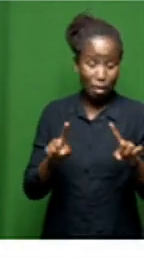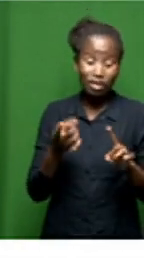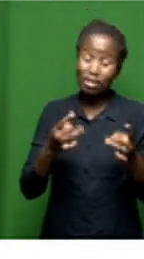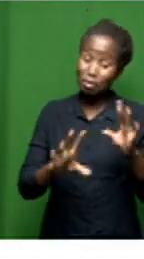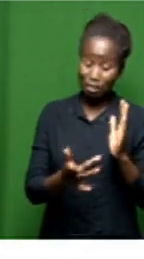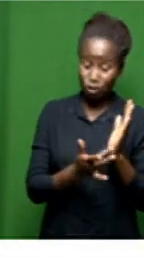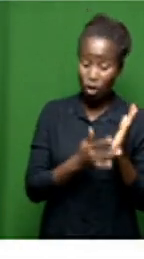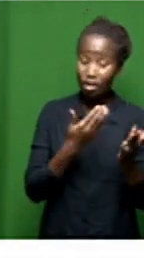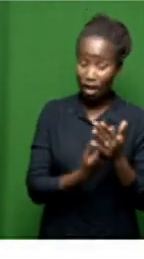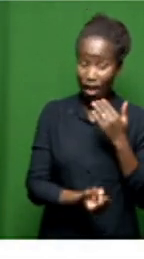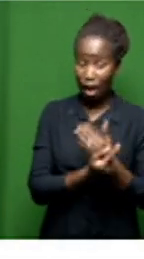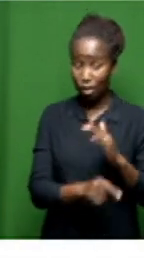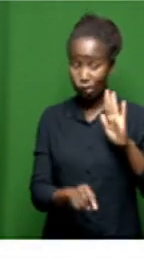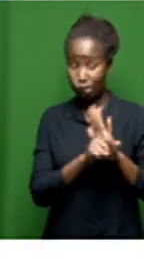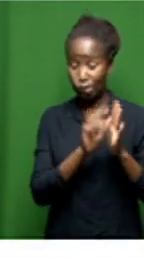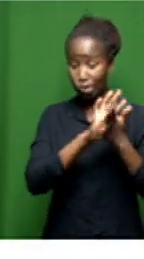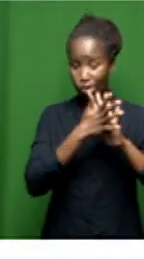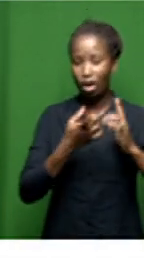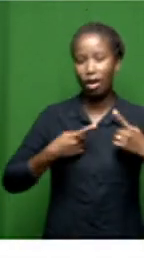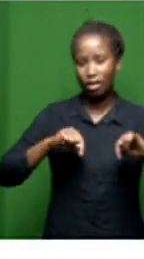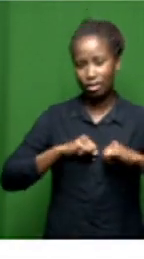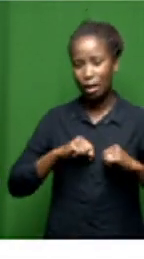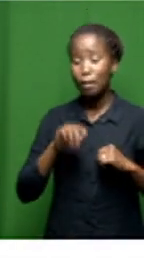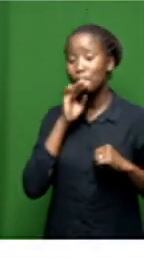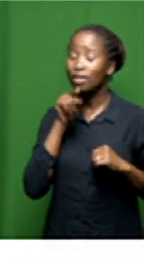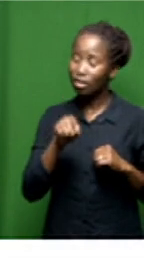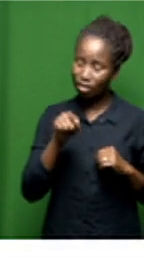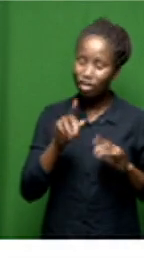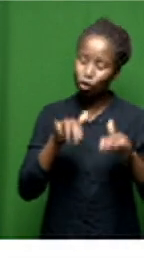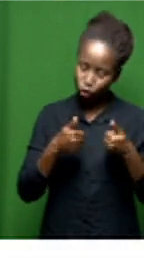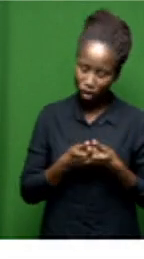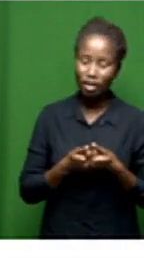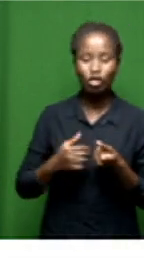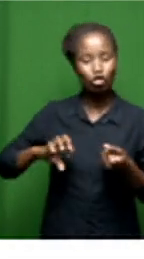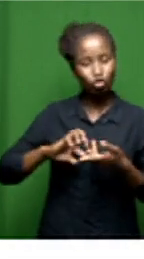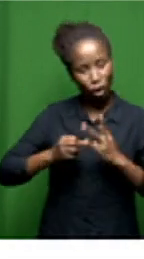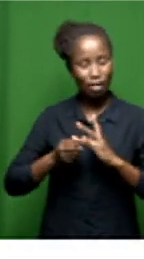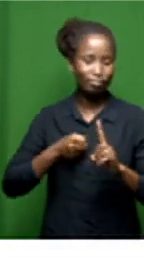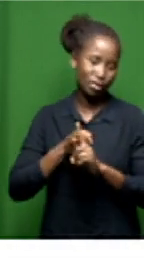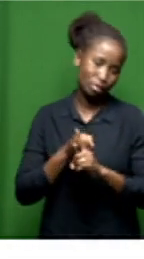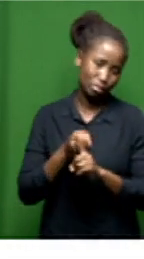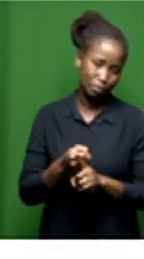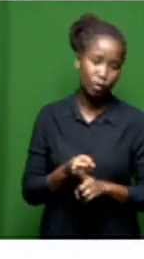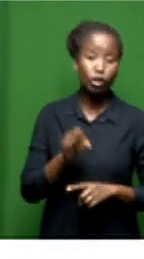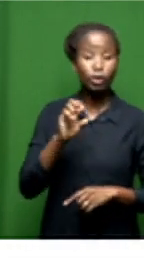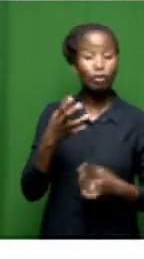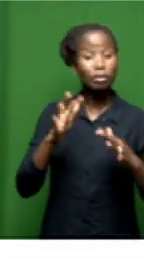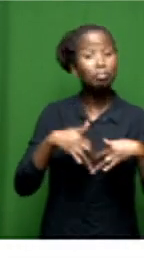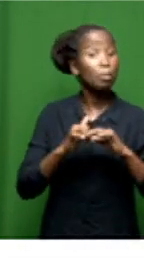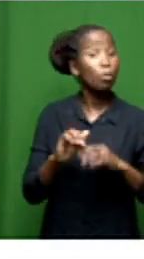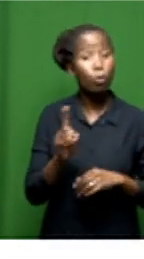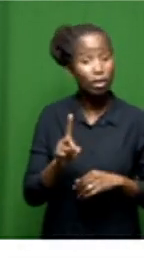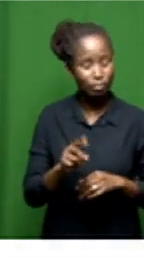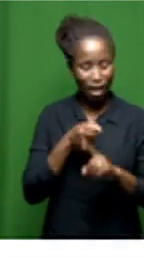us. And that's another debate of a massive challenge we are fighting, irrespective of the number of resources. So what we've started